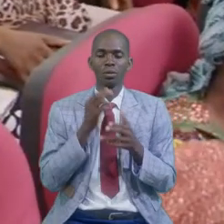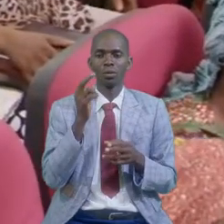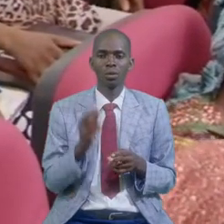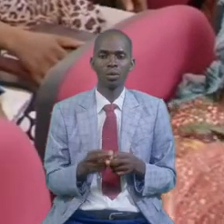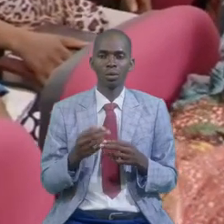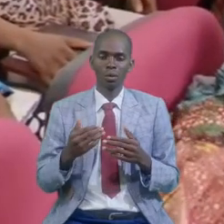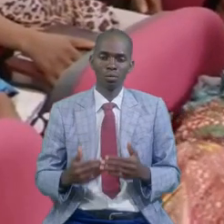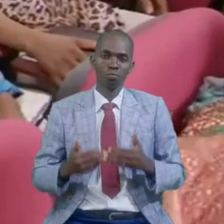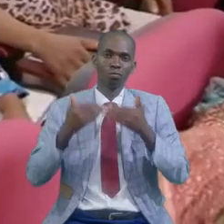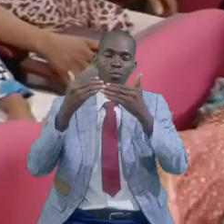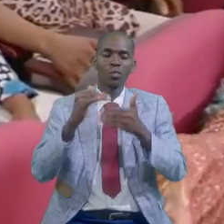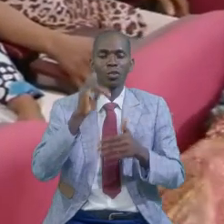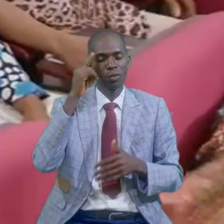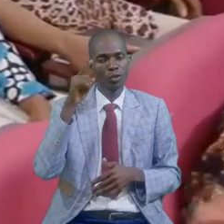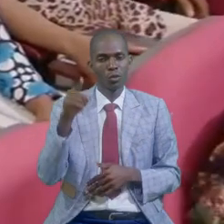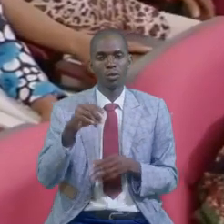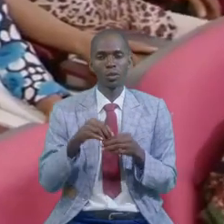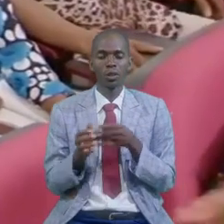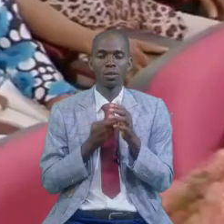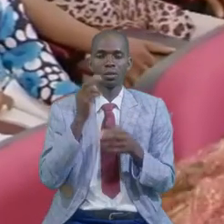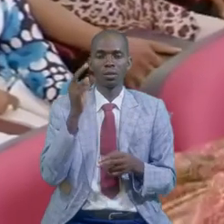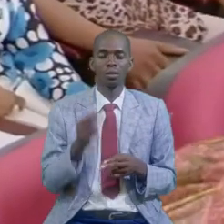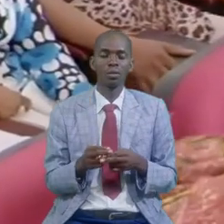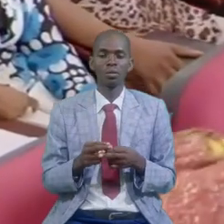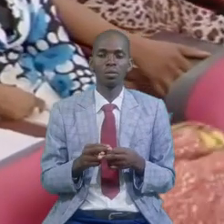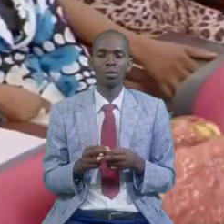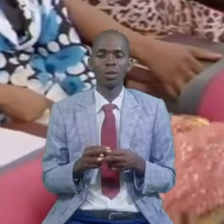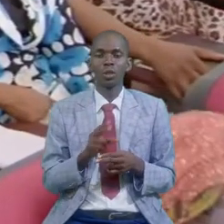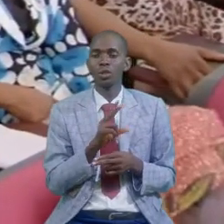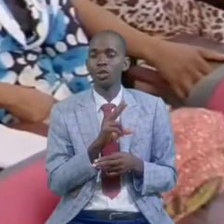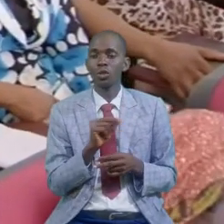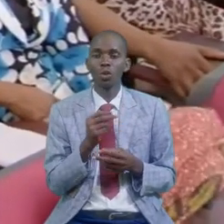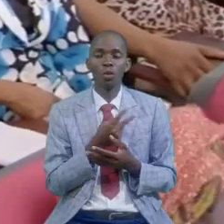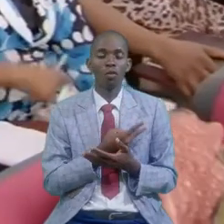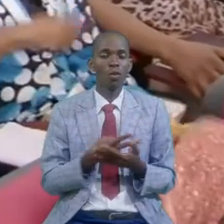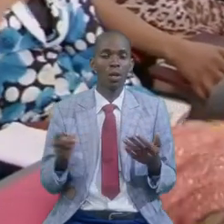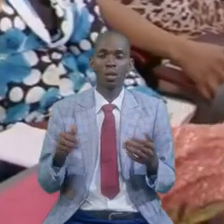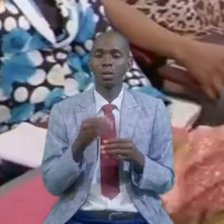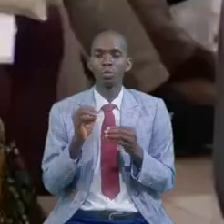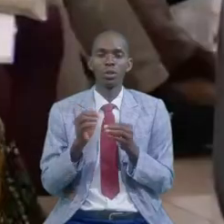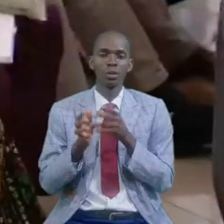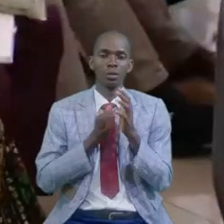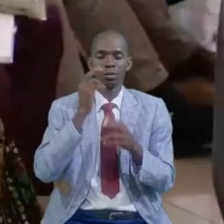Promotion ahead of you. No failure anymore.